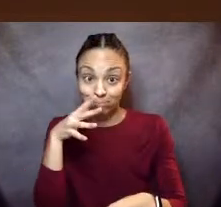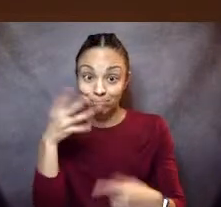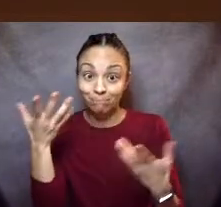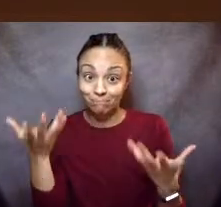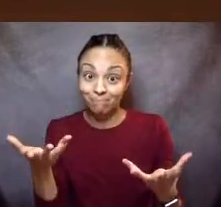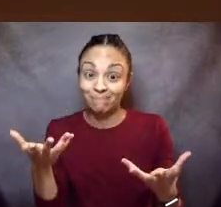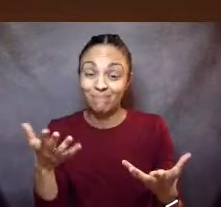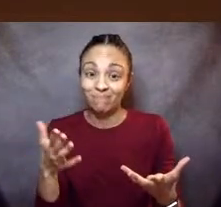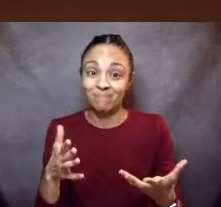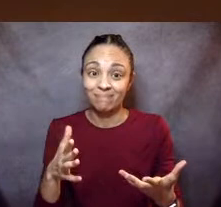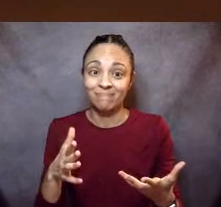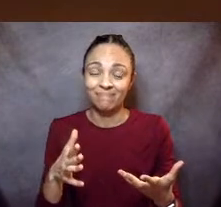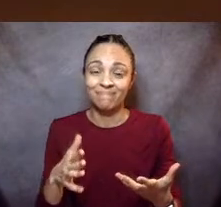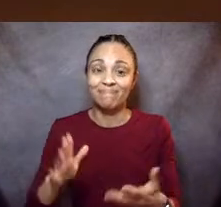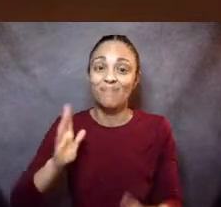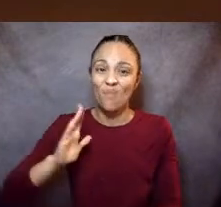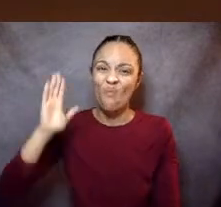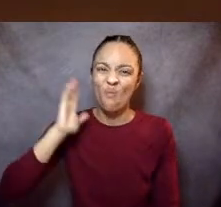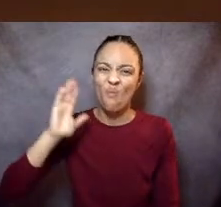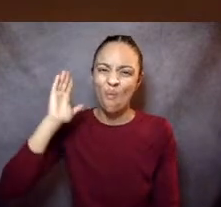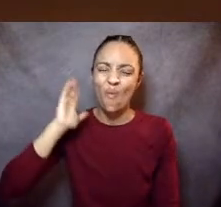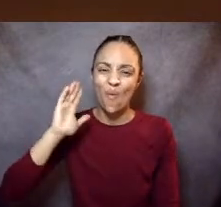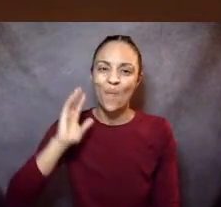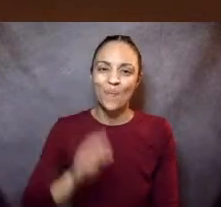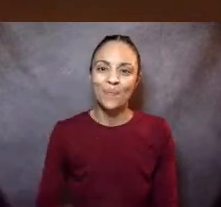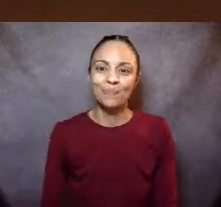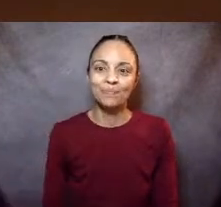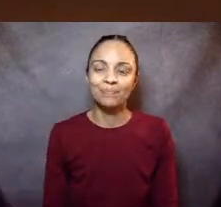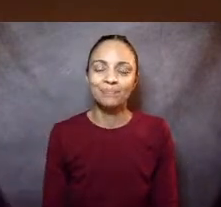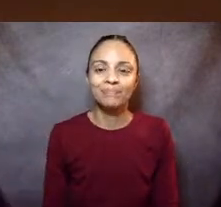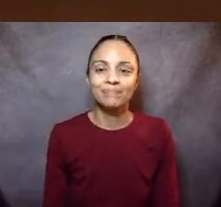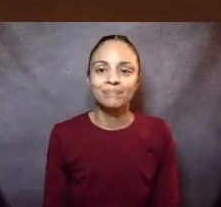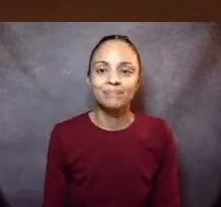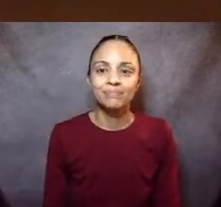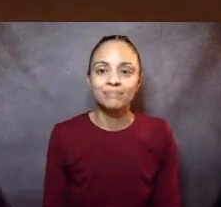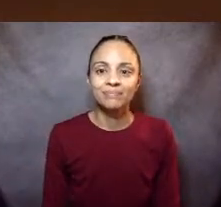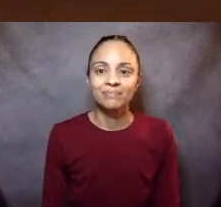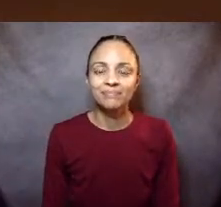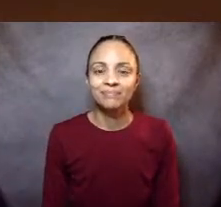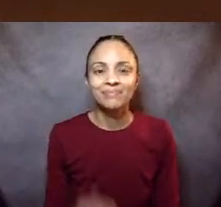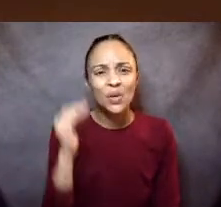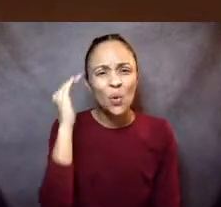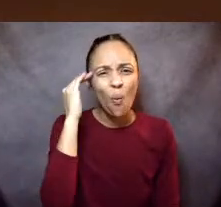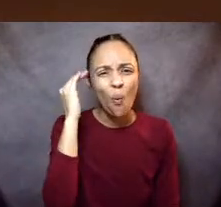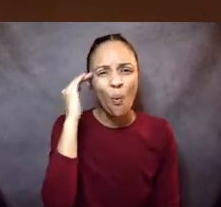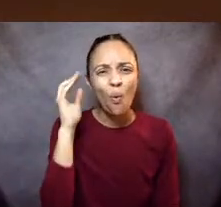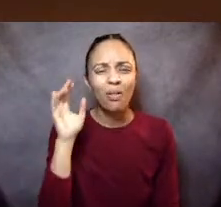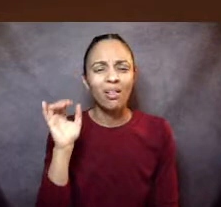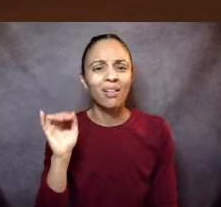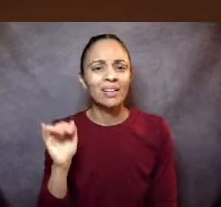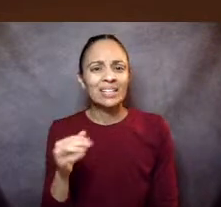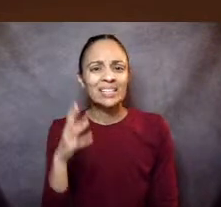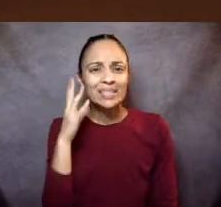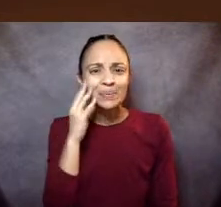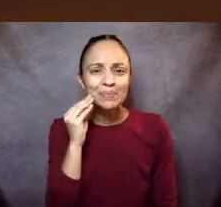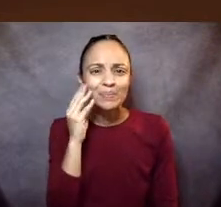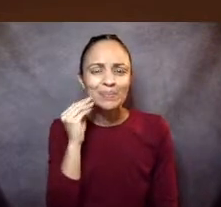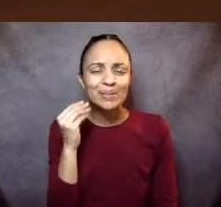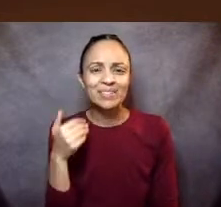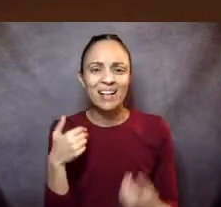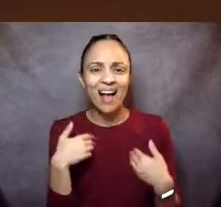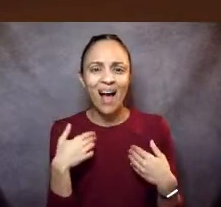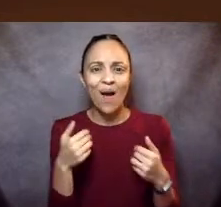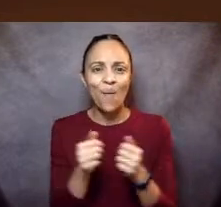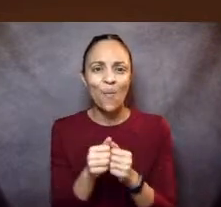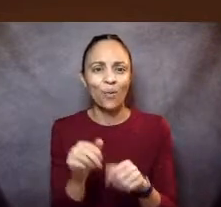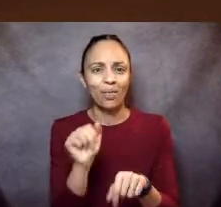And I would say subsistence farming, working in lumber yards. Those are the kinds of things